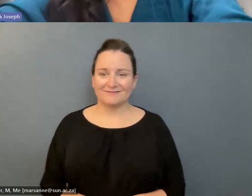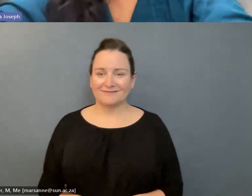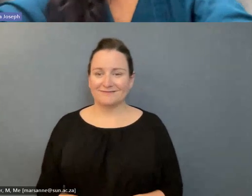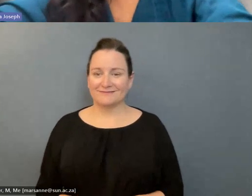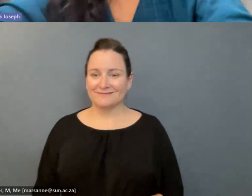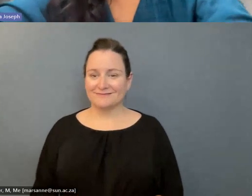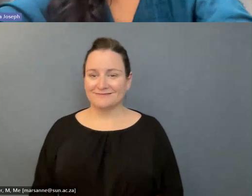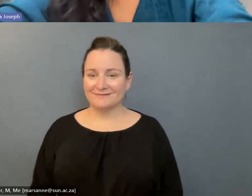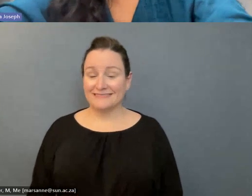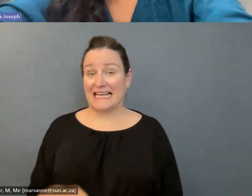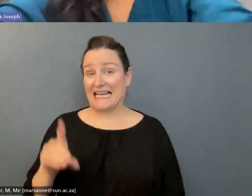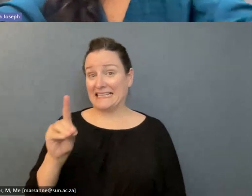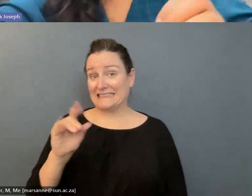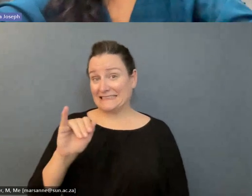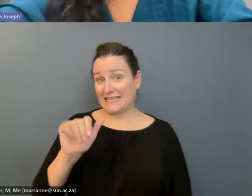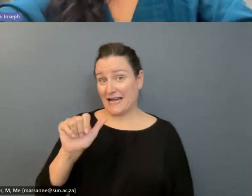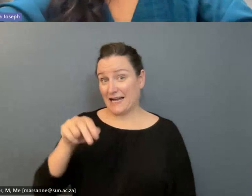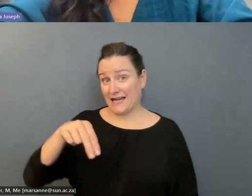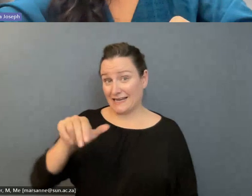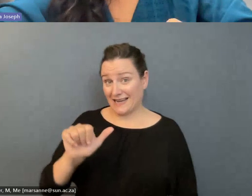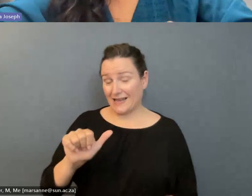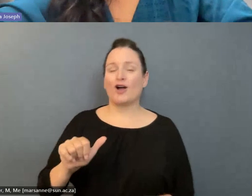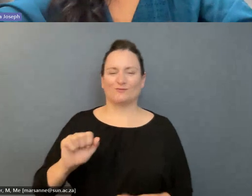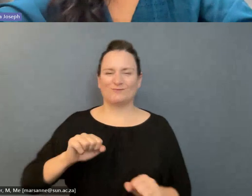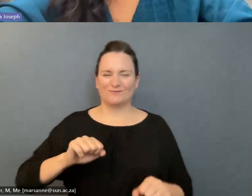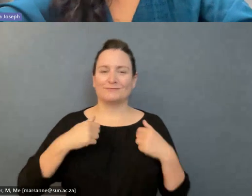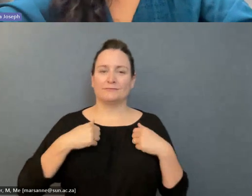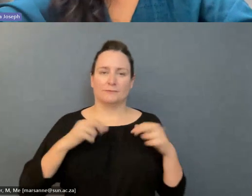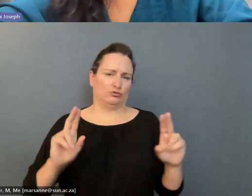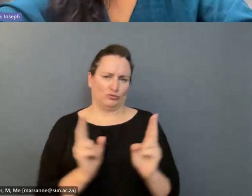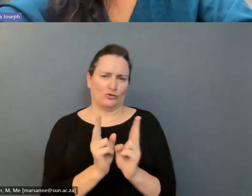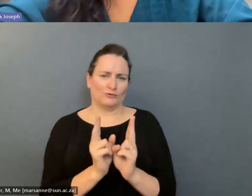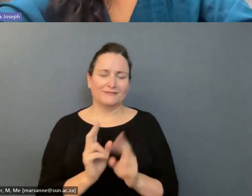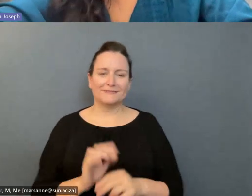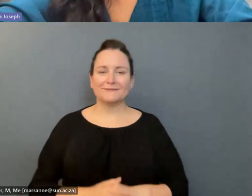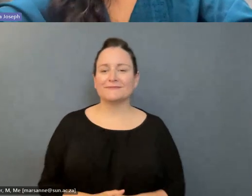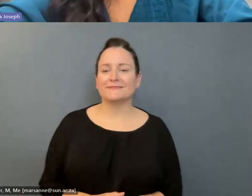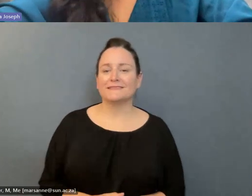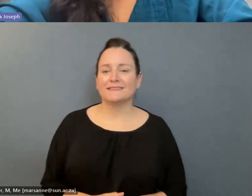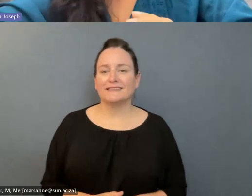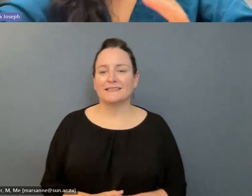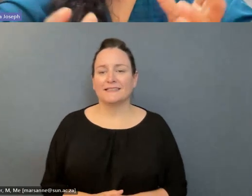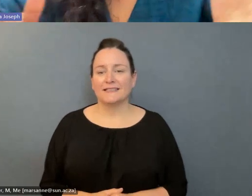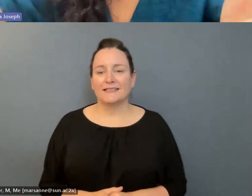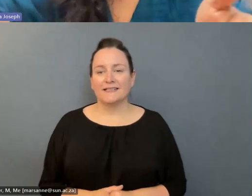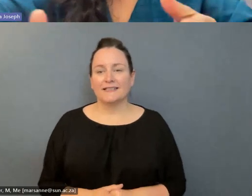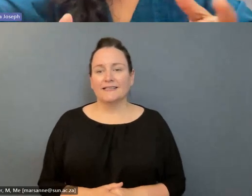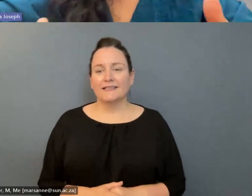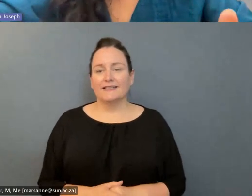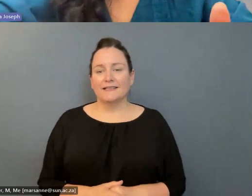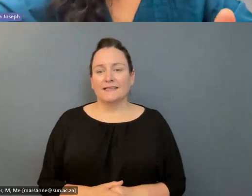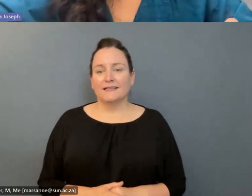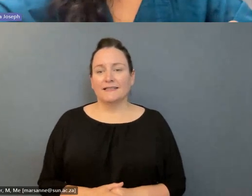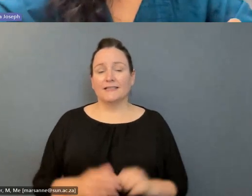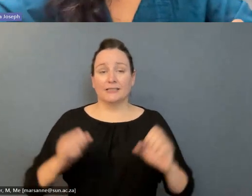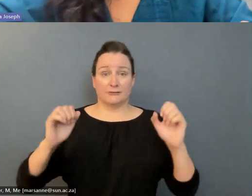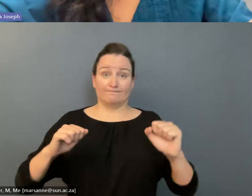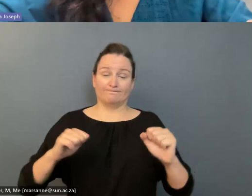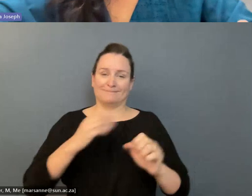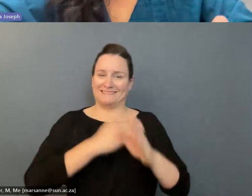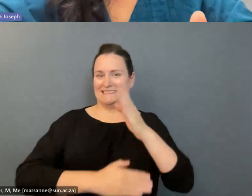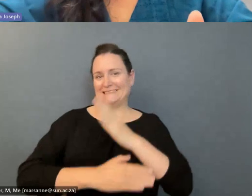Thank you. I'll do a quick wrap up. Just to be technically answering that question, disability is divided, like all of